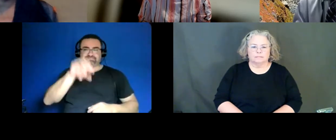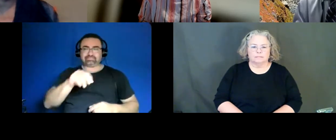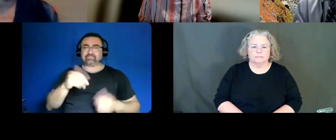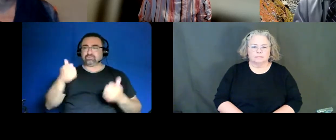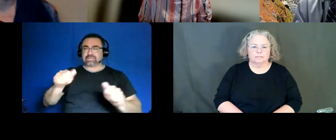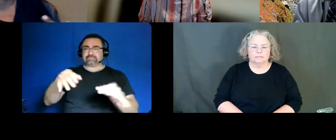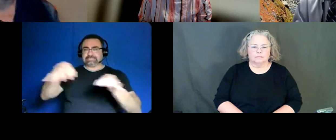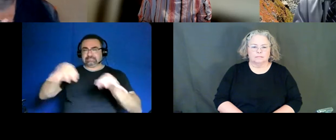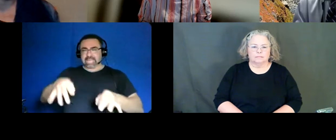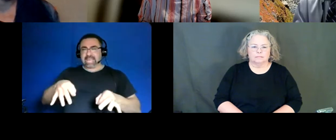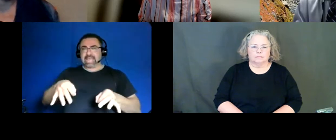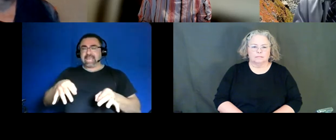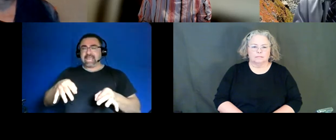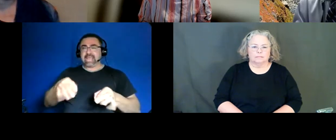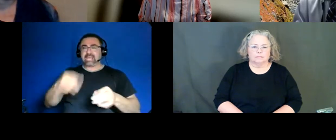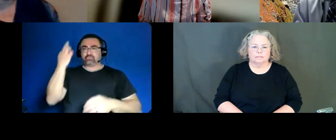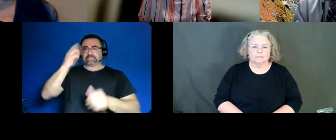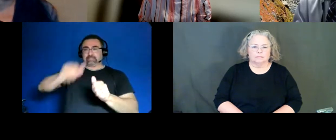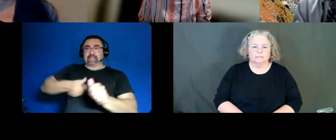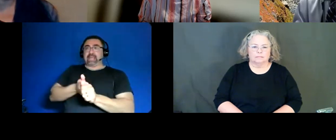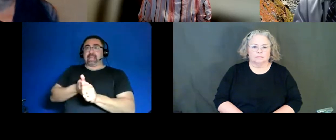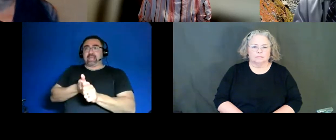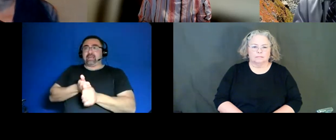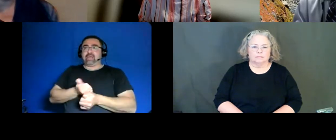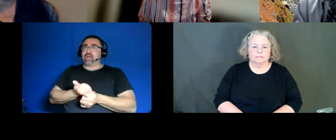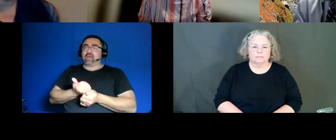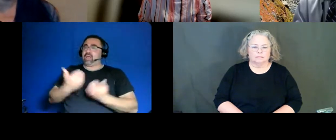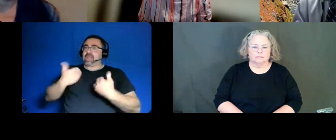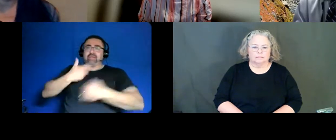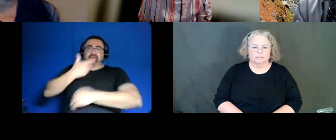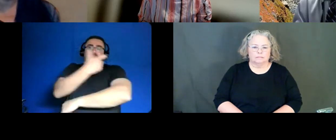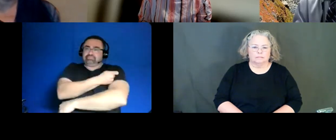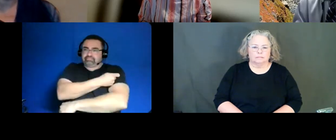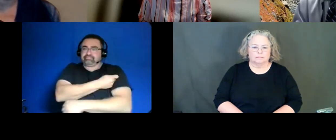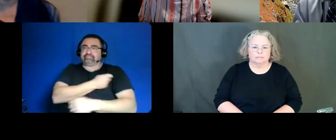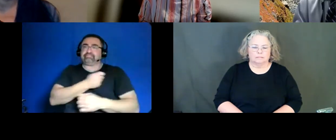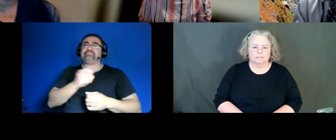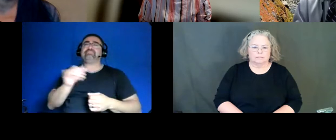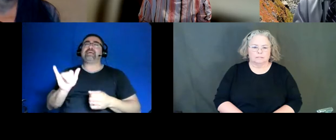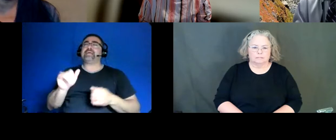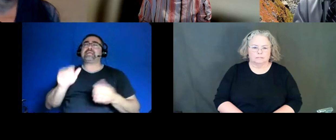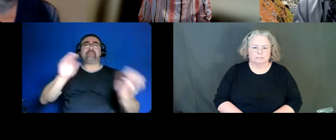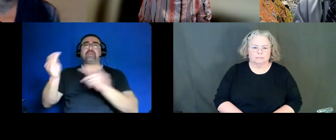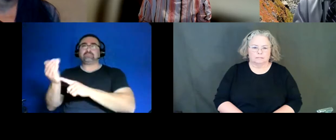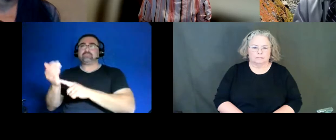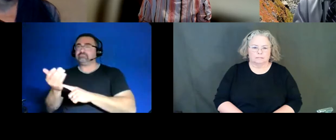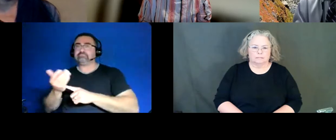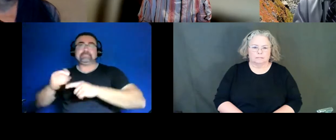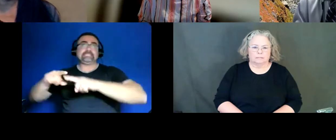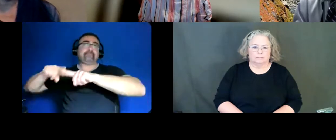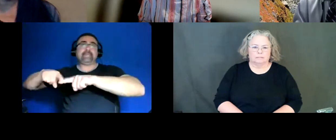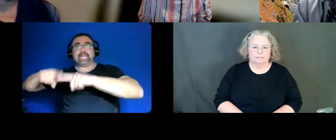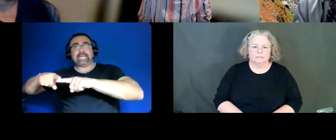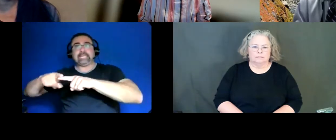to explain the reason for having vaccination as opposed to just depending